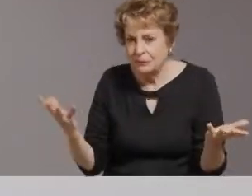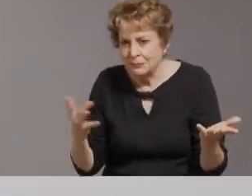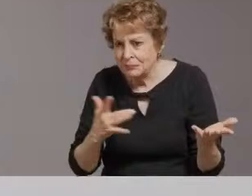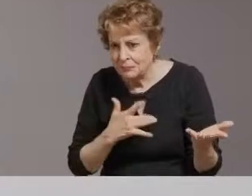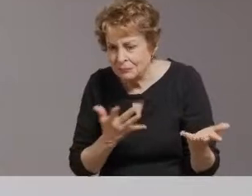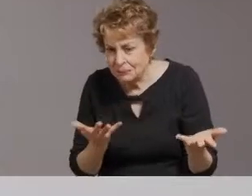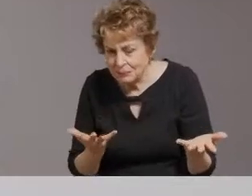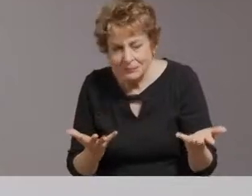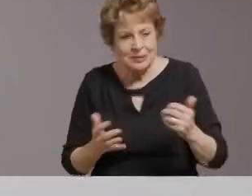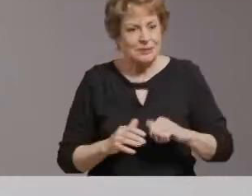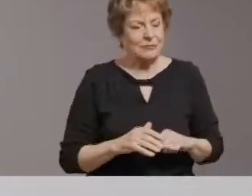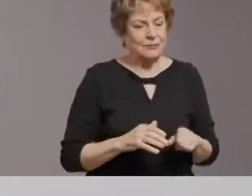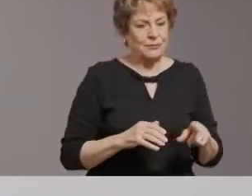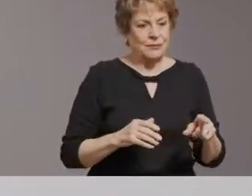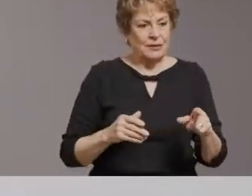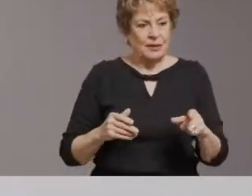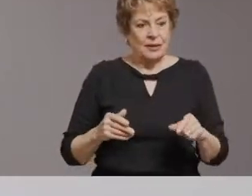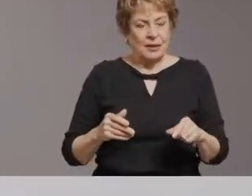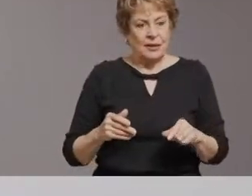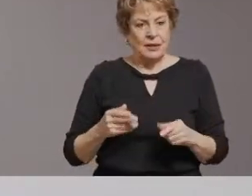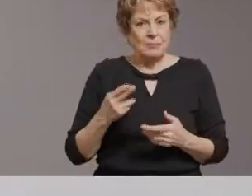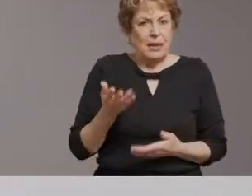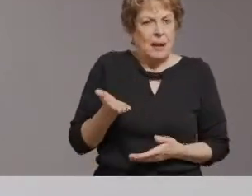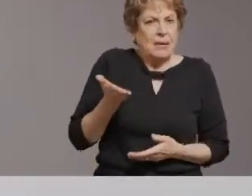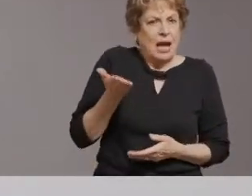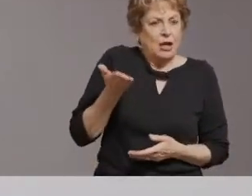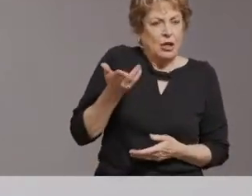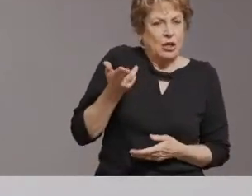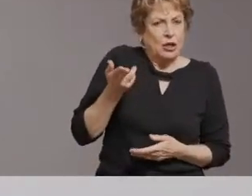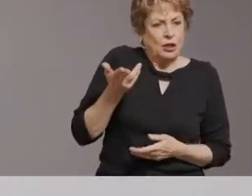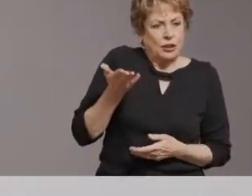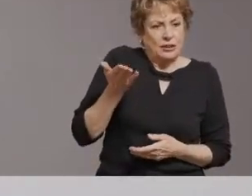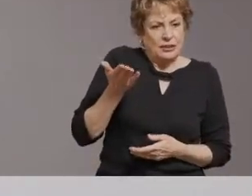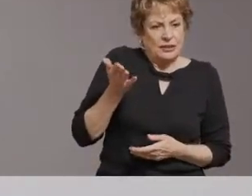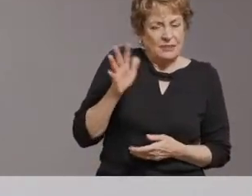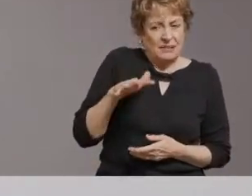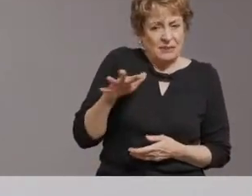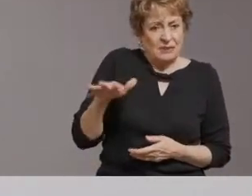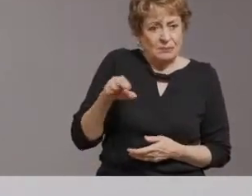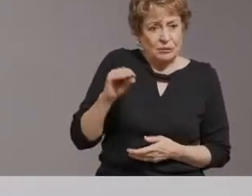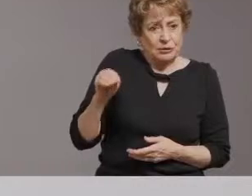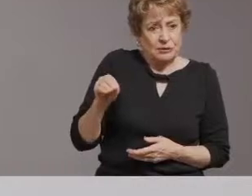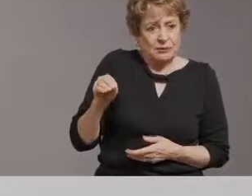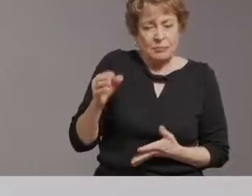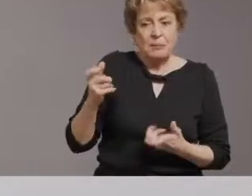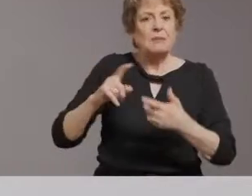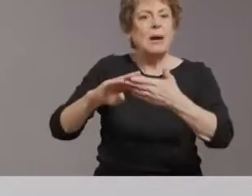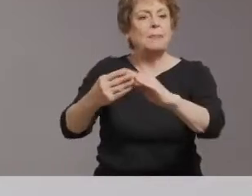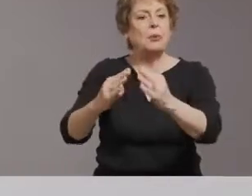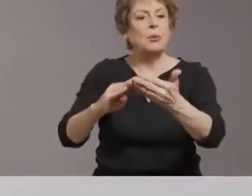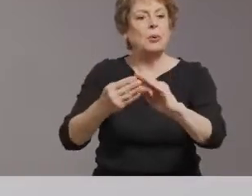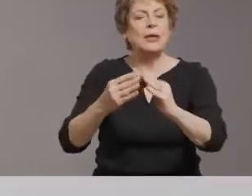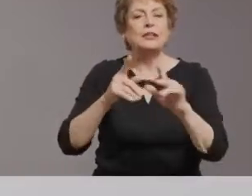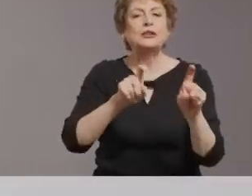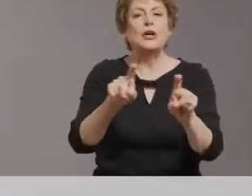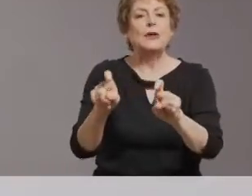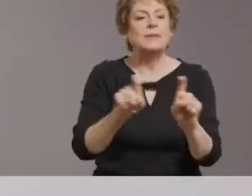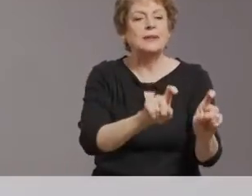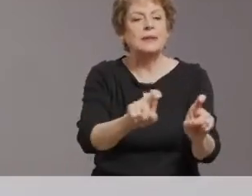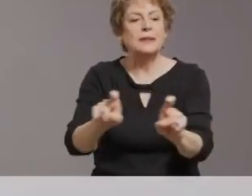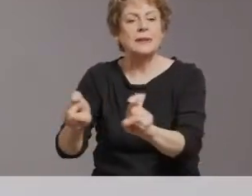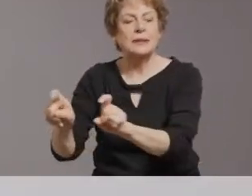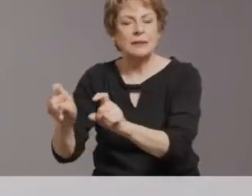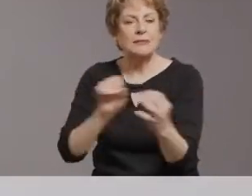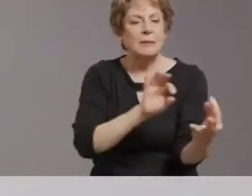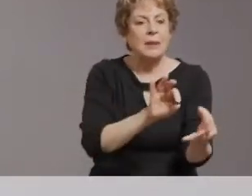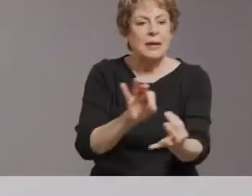number came from some of the community surveys that we had done and some of those feedback sessions. And that was before the